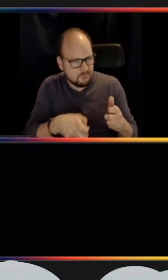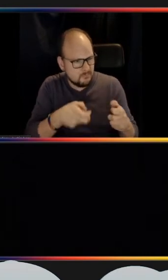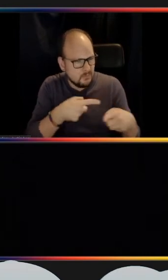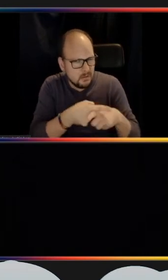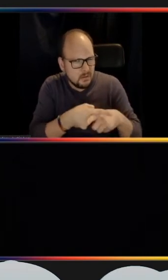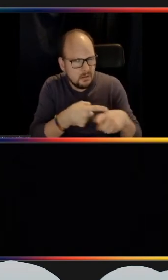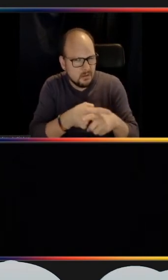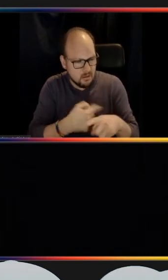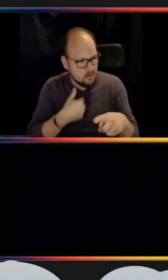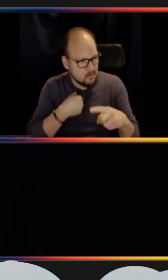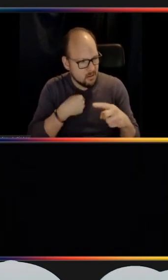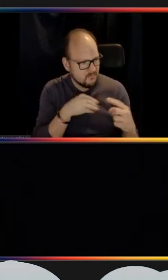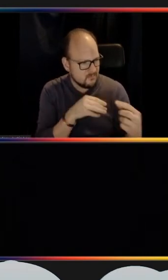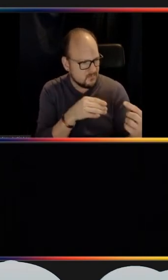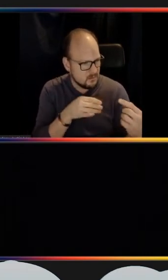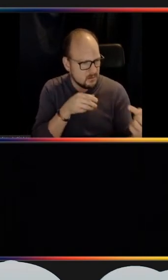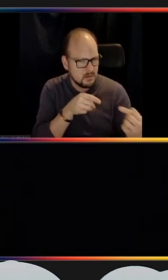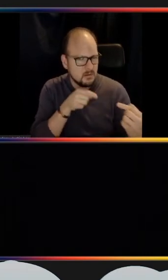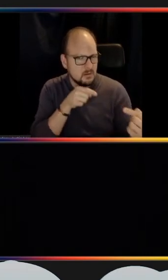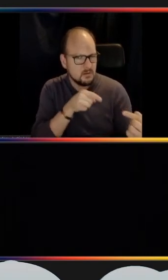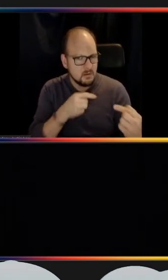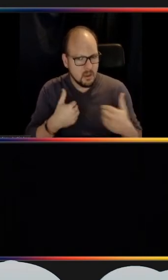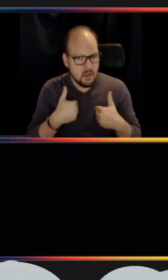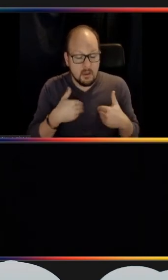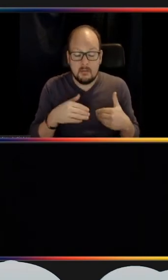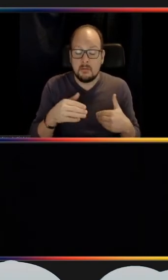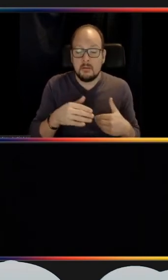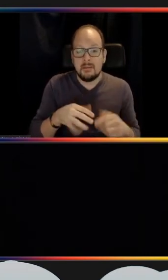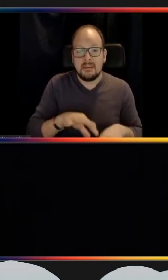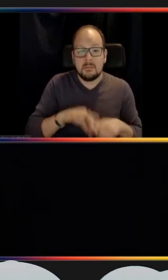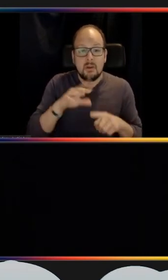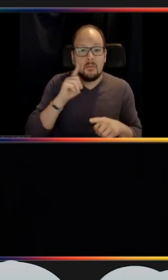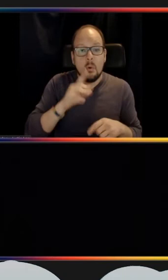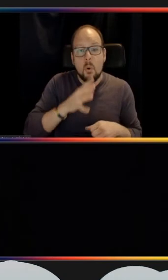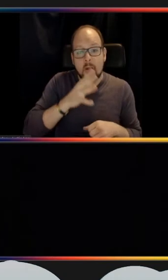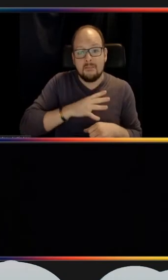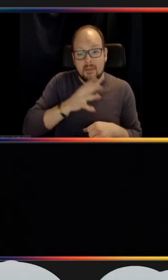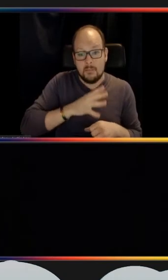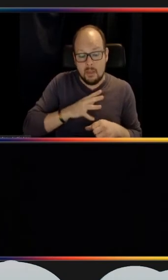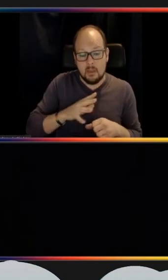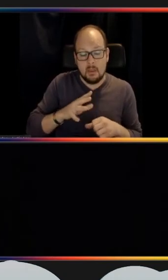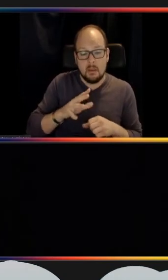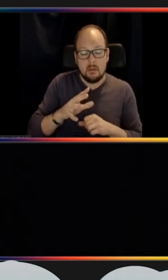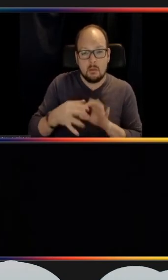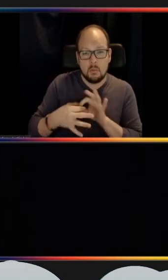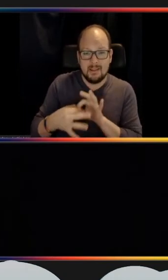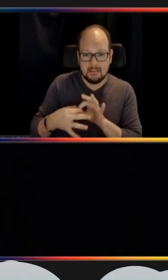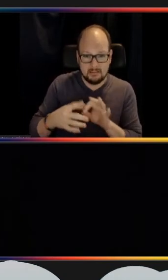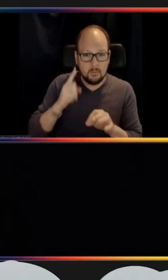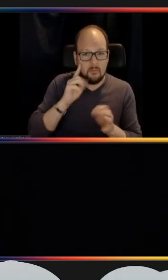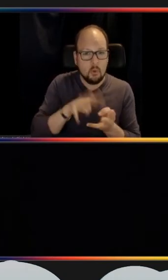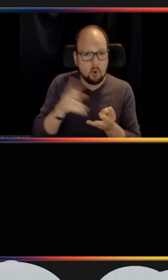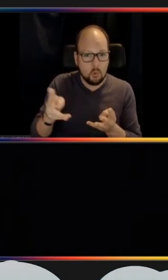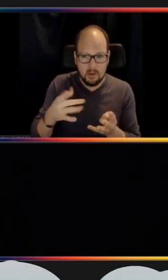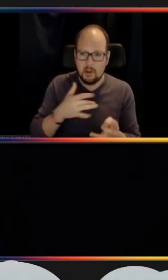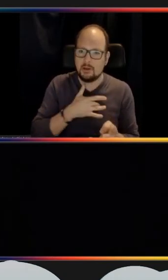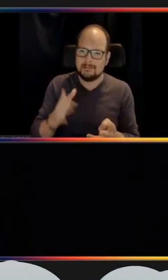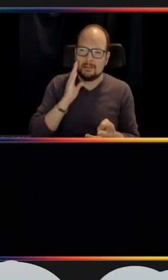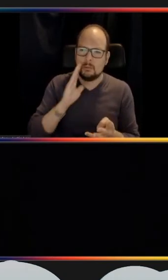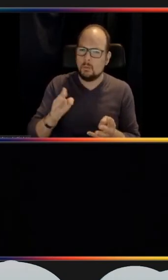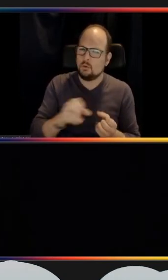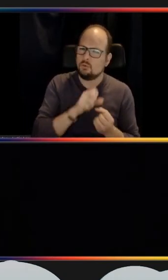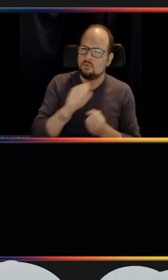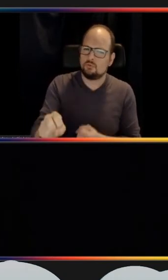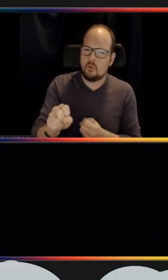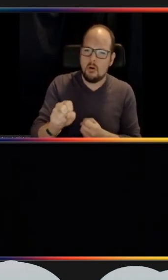presenting people so often in queer relationships get sexualized and it's through a male gaze, and it's